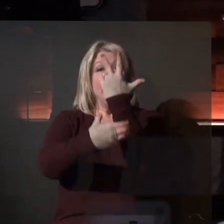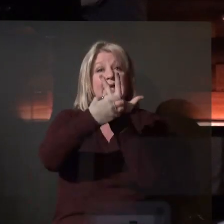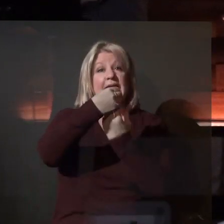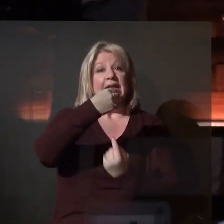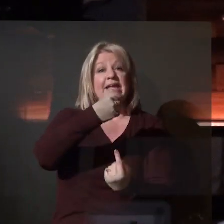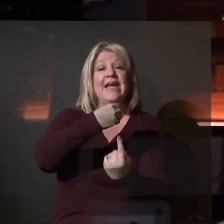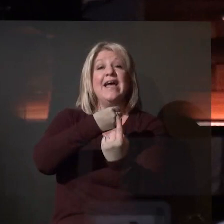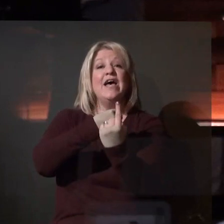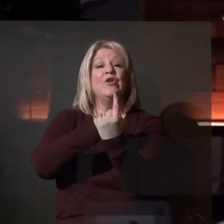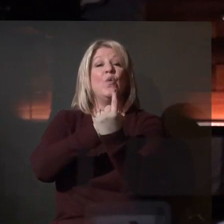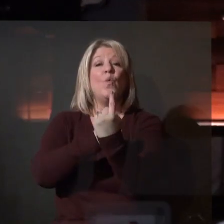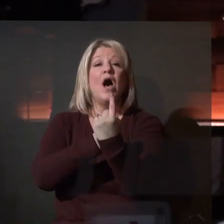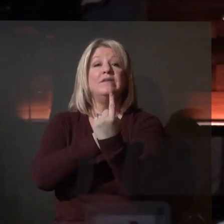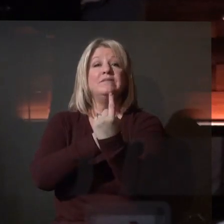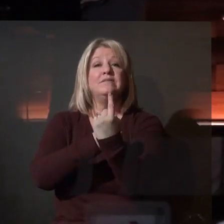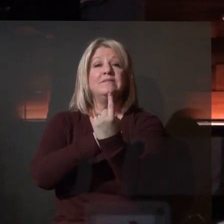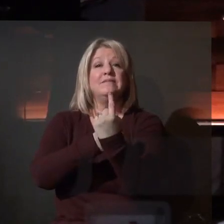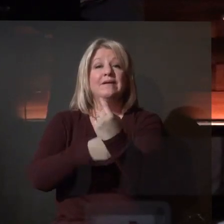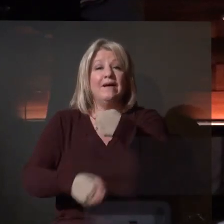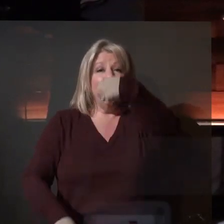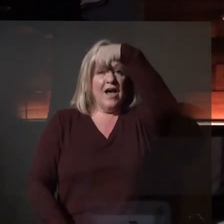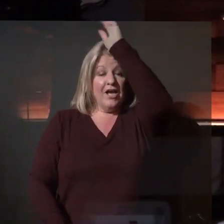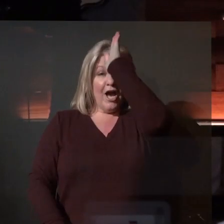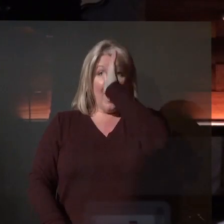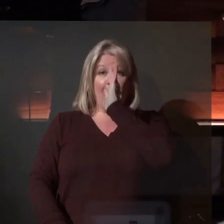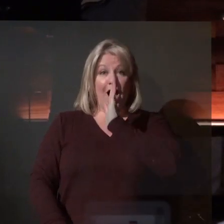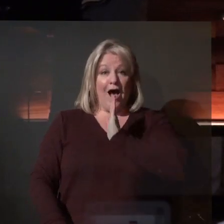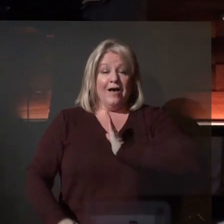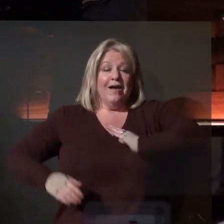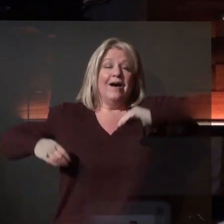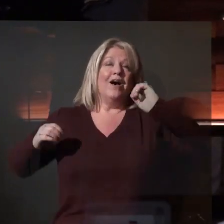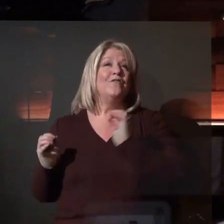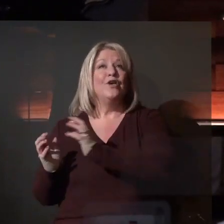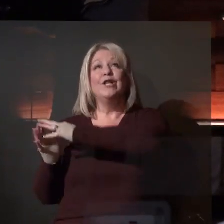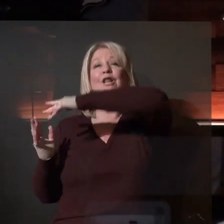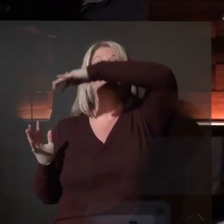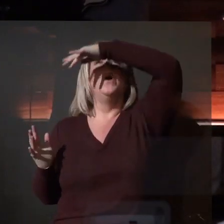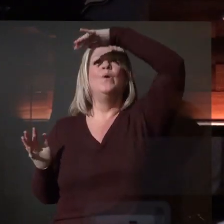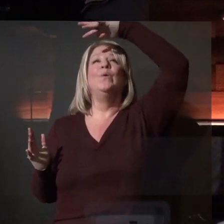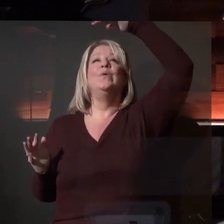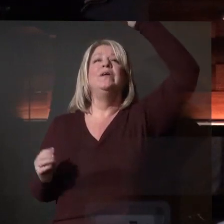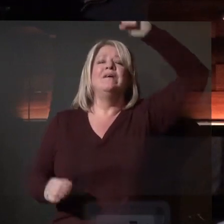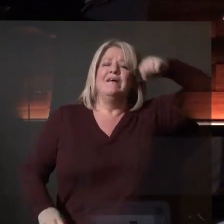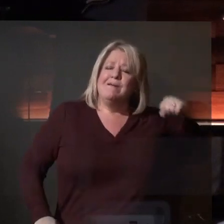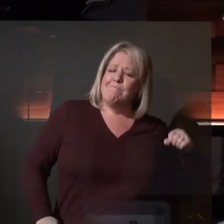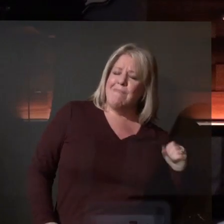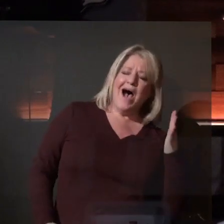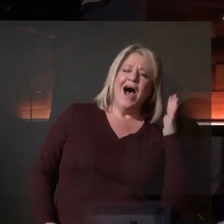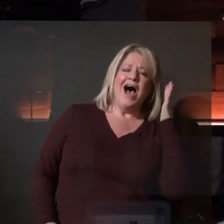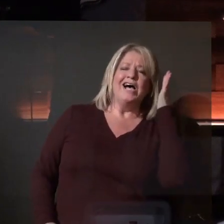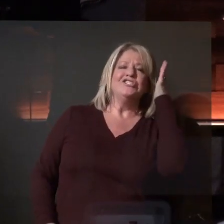Spirit, three in one, God of